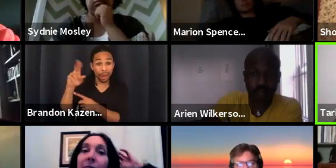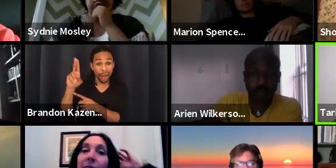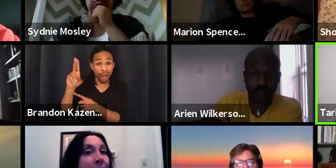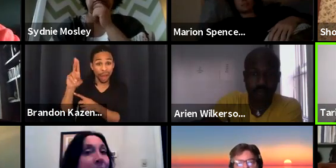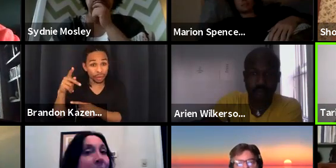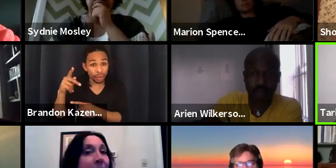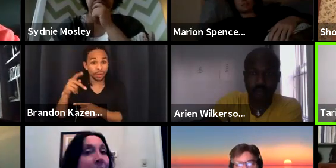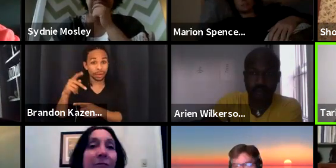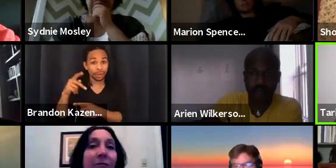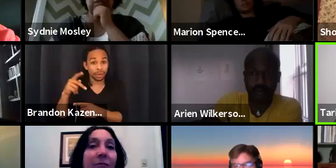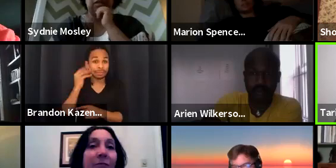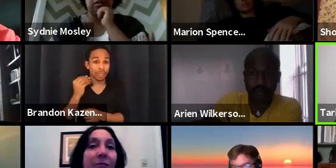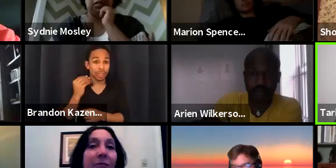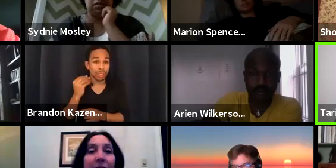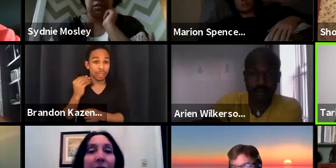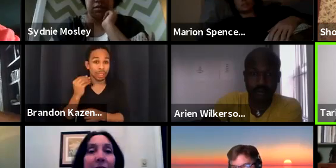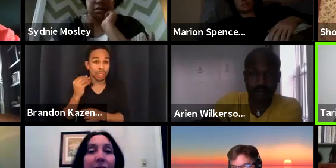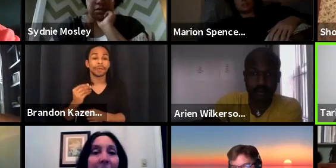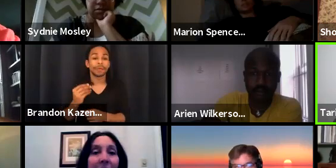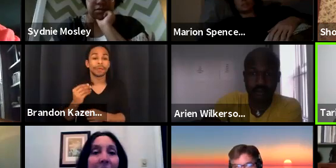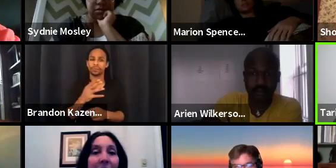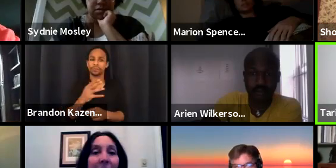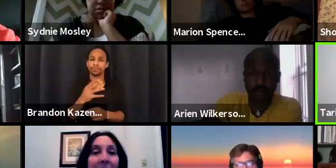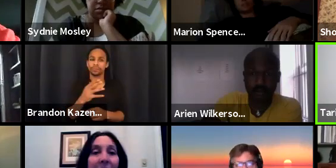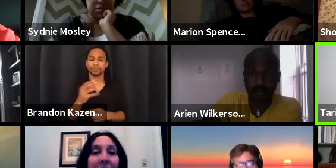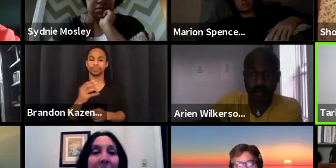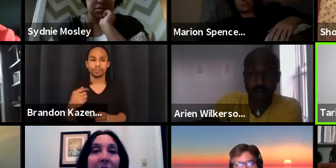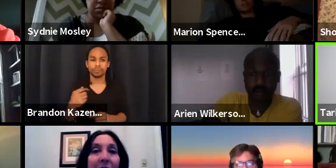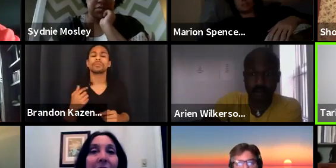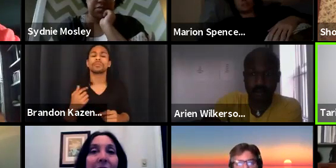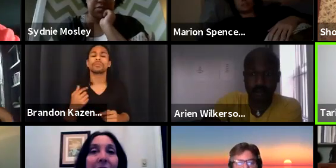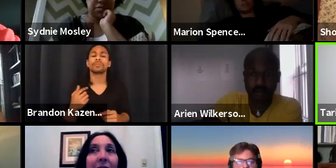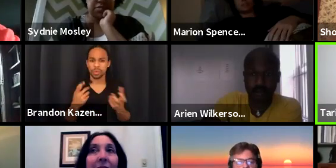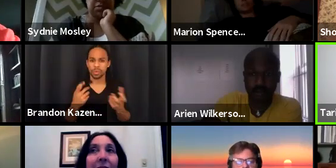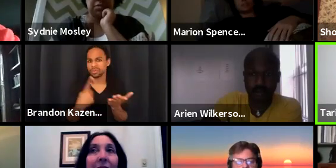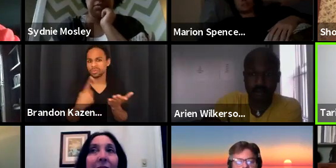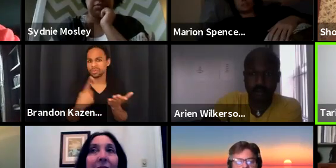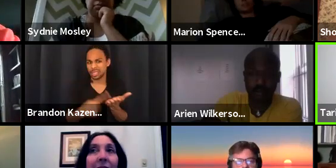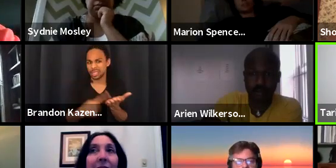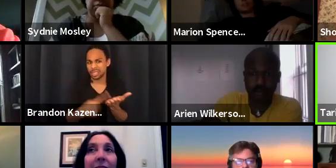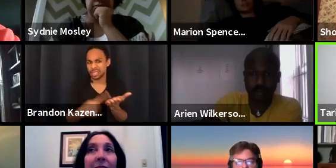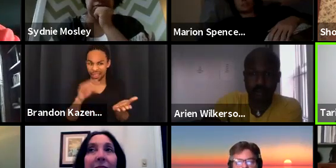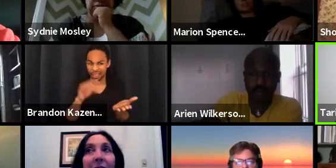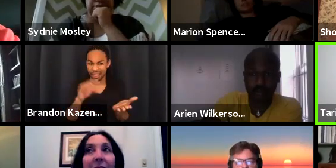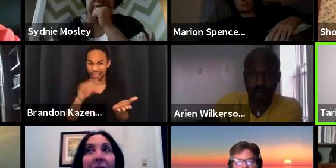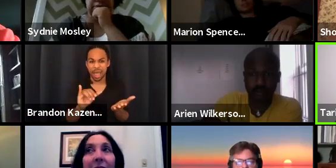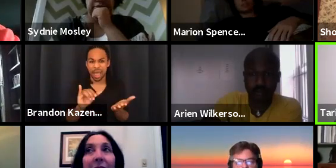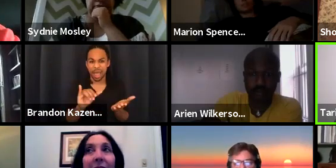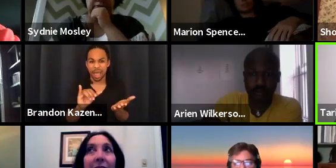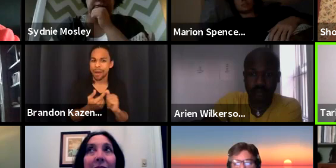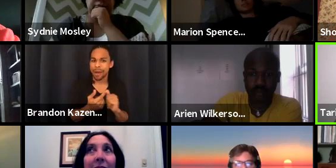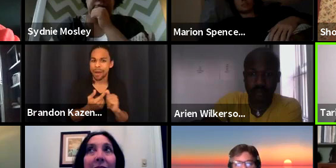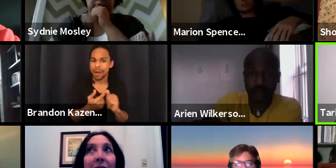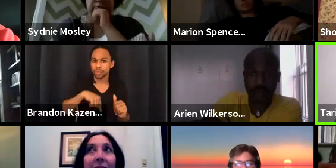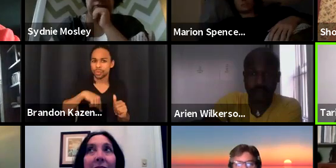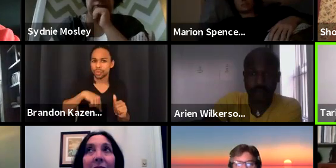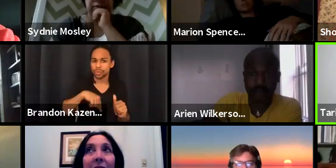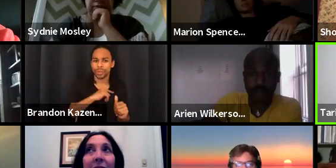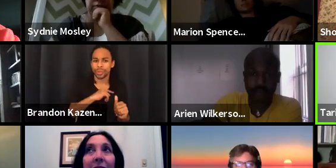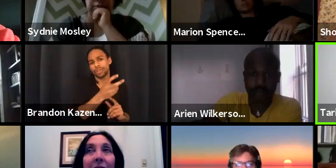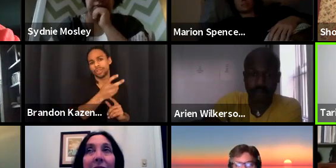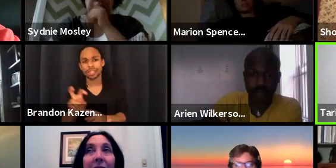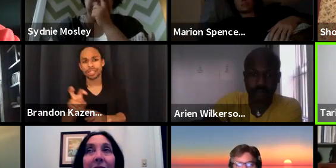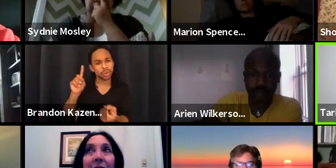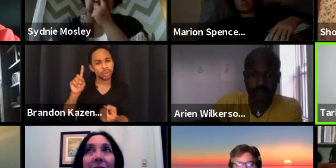entering into academic institutions or training facilities and kind of break the indoctrination of not being responsible in terms